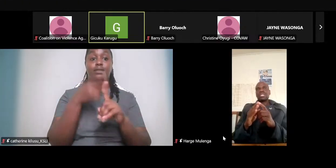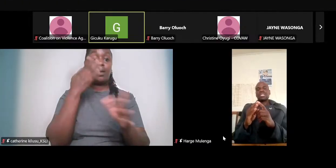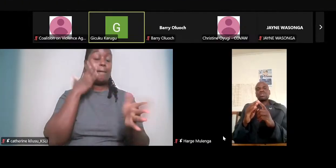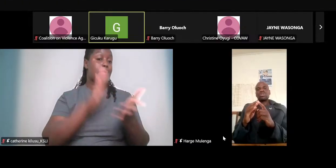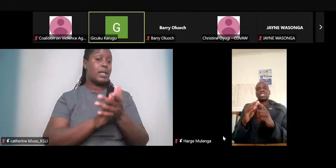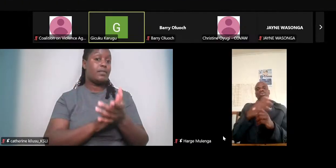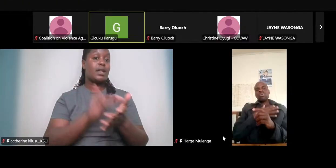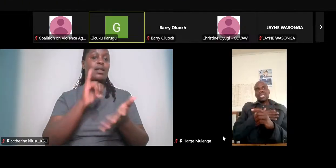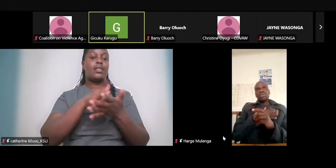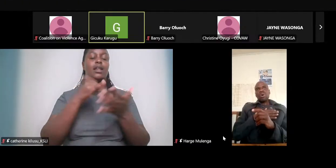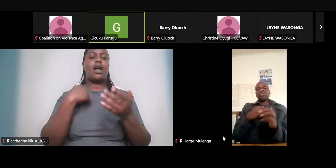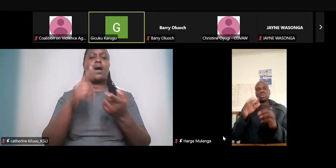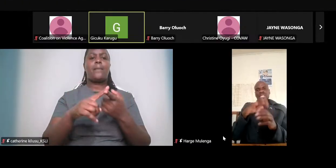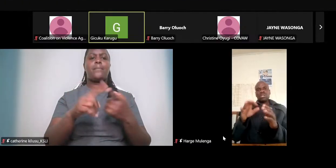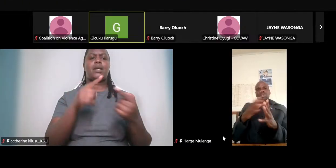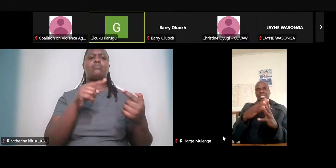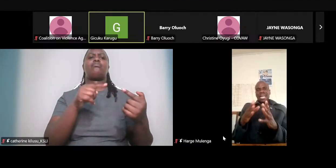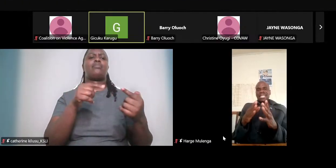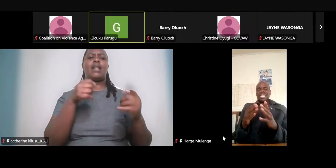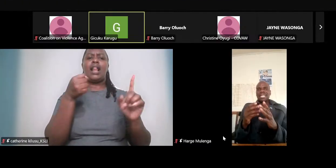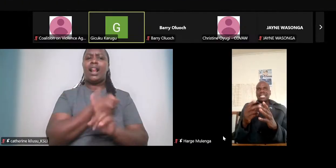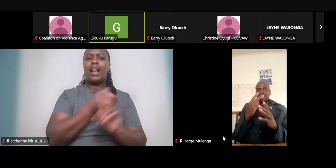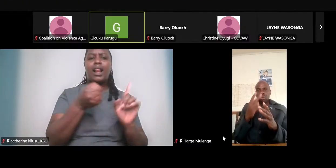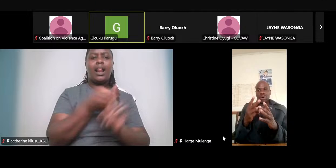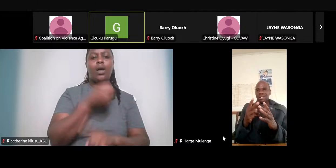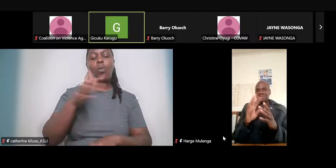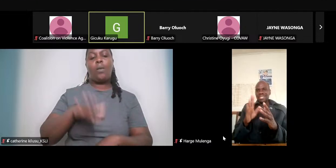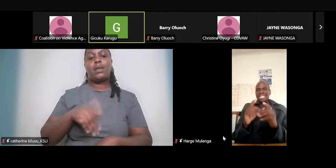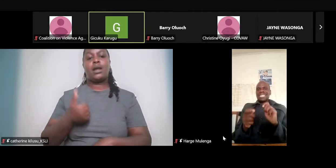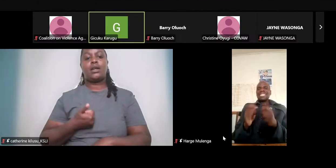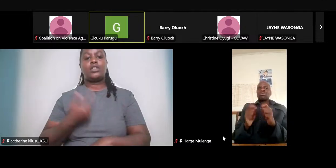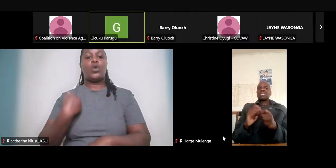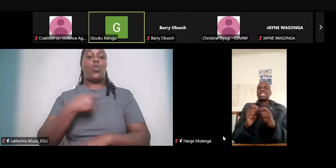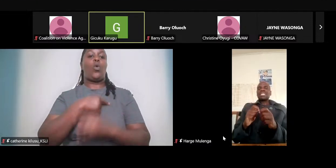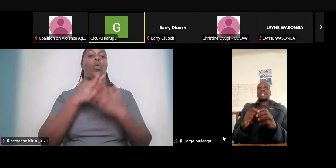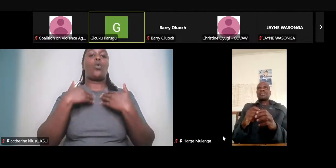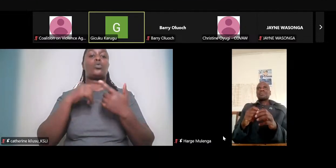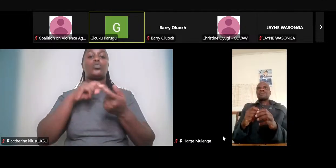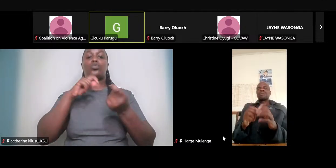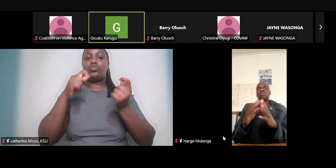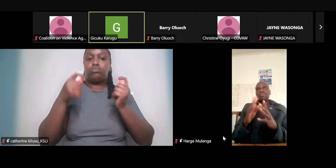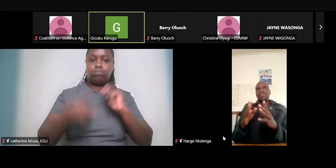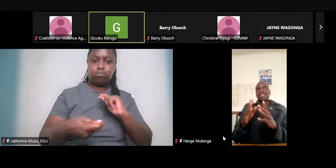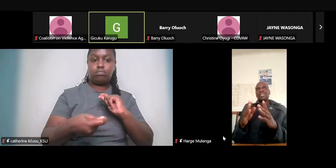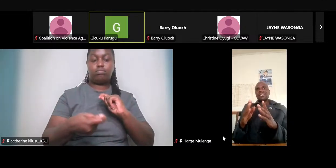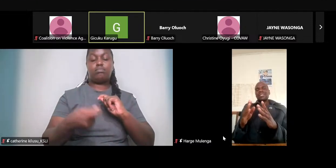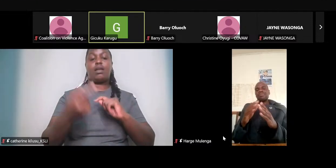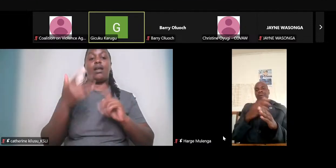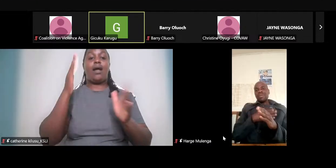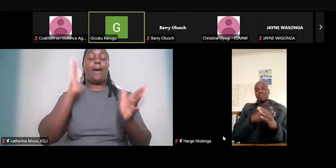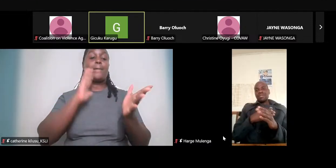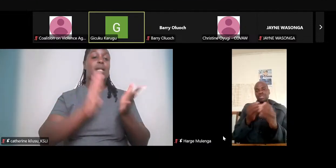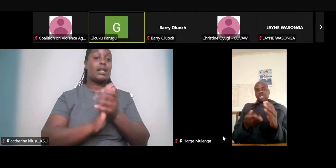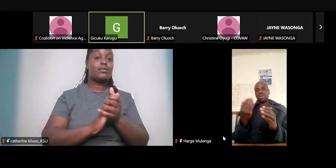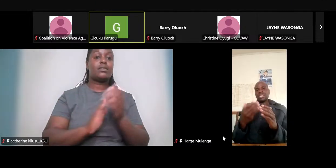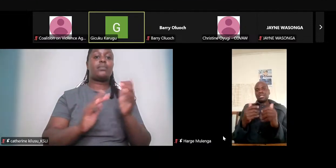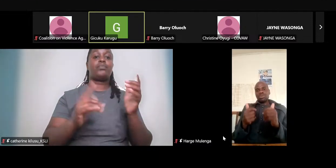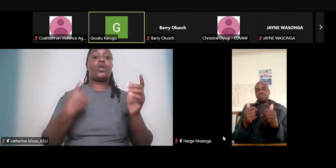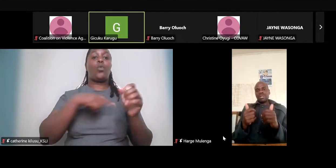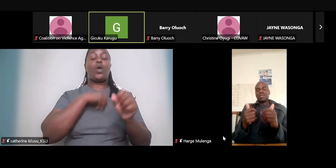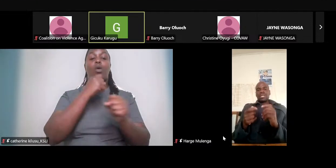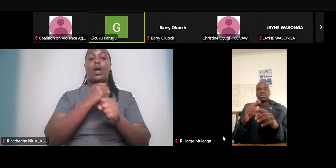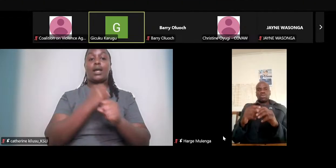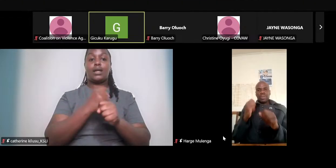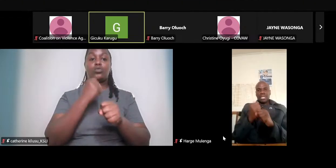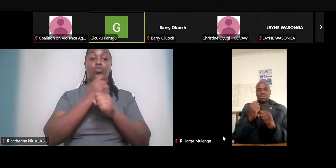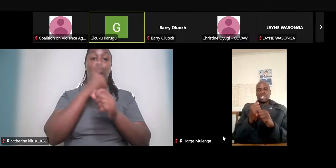to women and girls, to in order to change those practices and beliefs. We are also working to develop